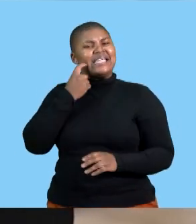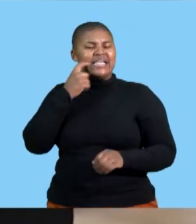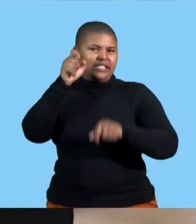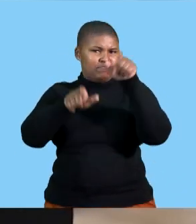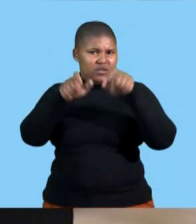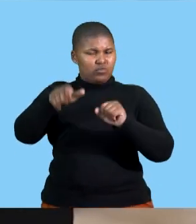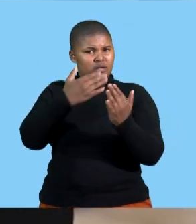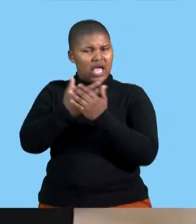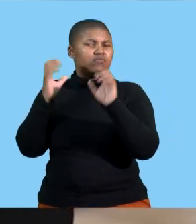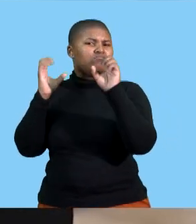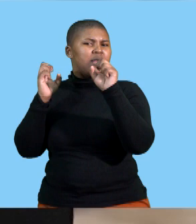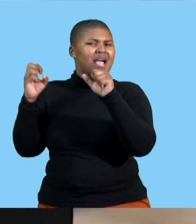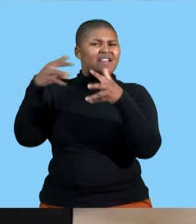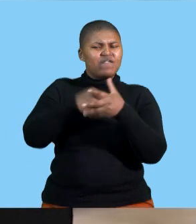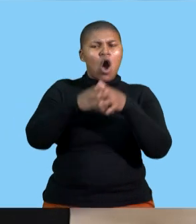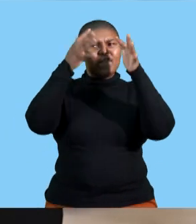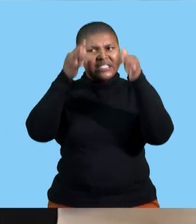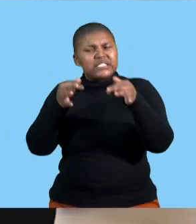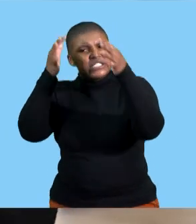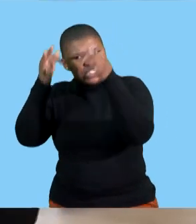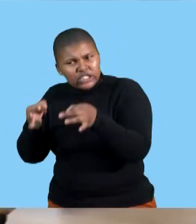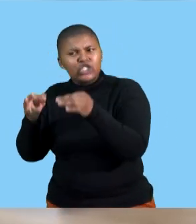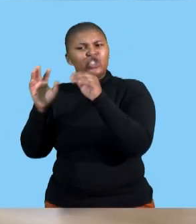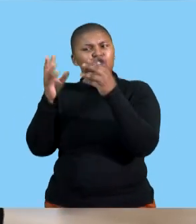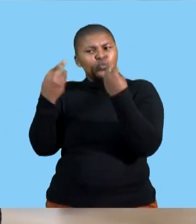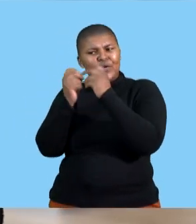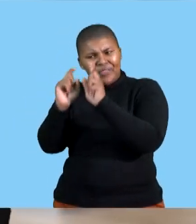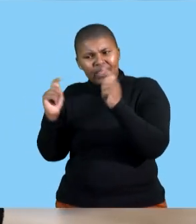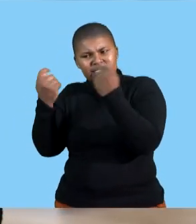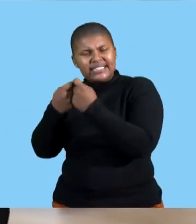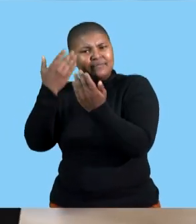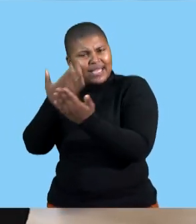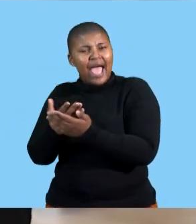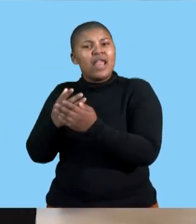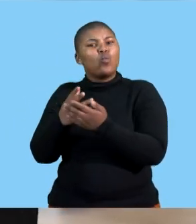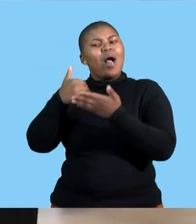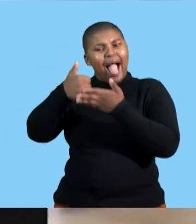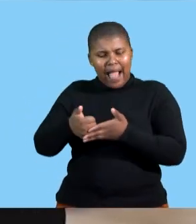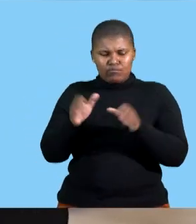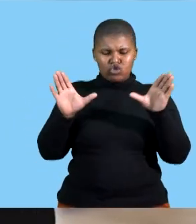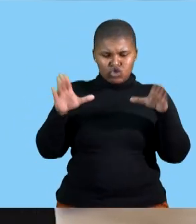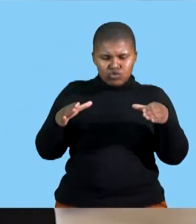in decision making, which is going to do what? Which is going to have a group commitment at the